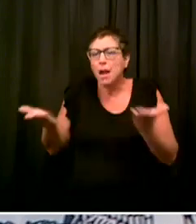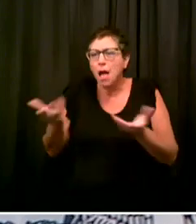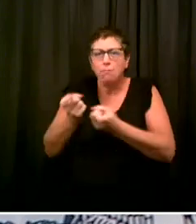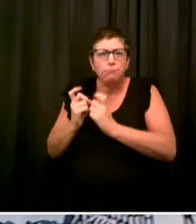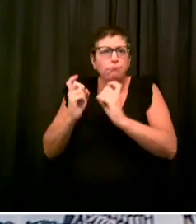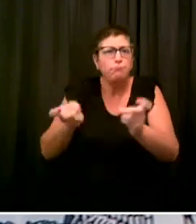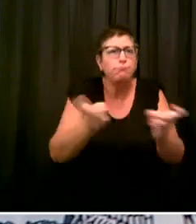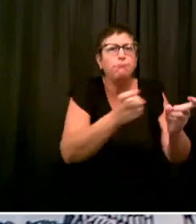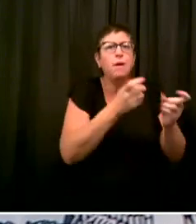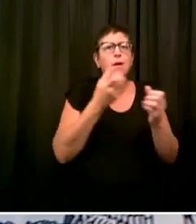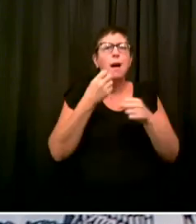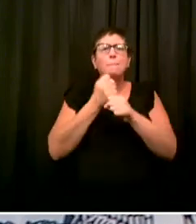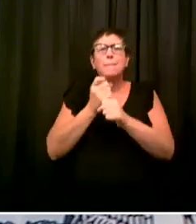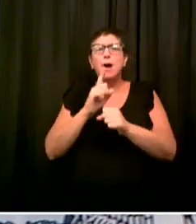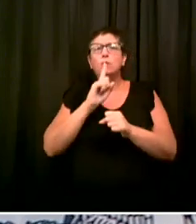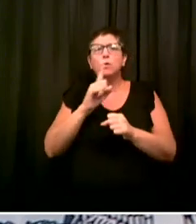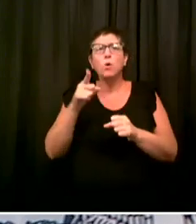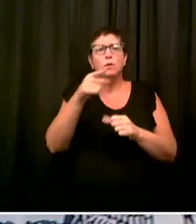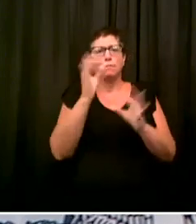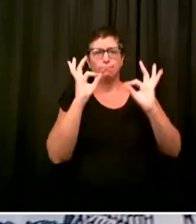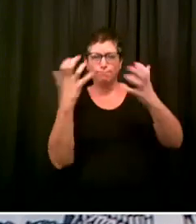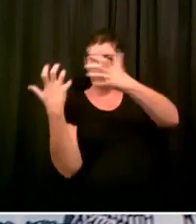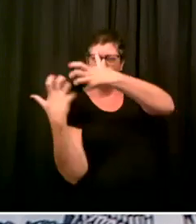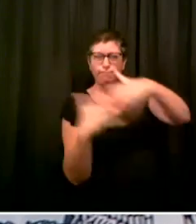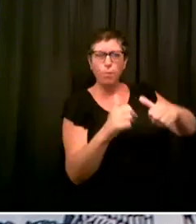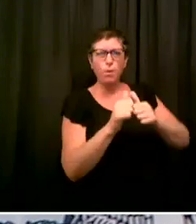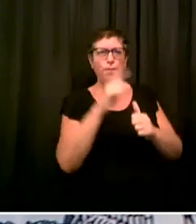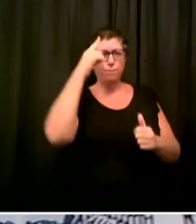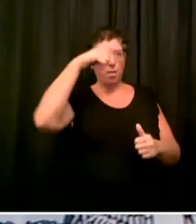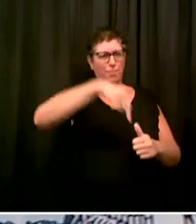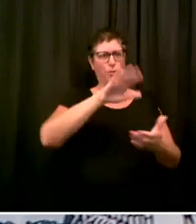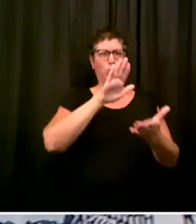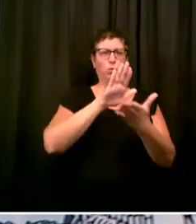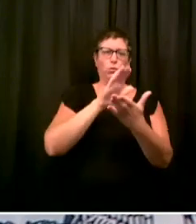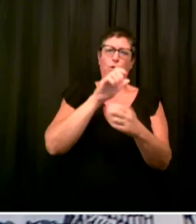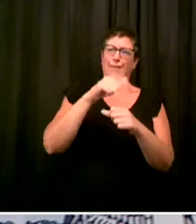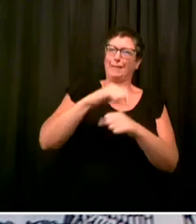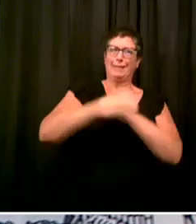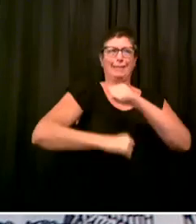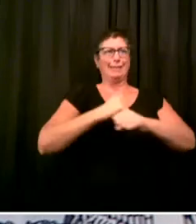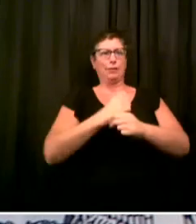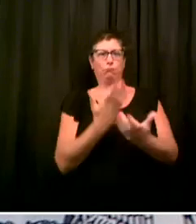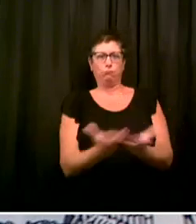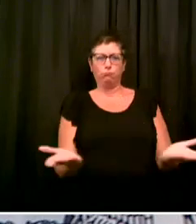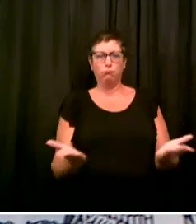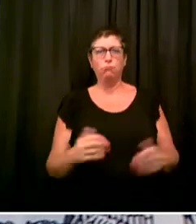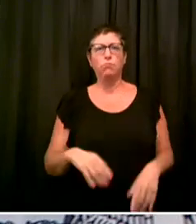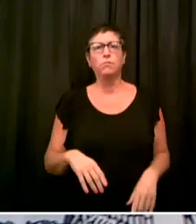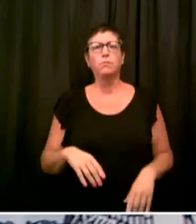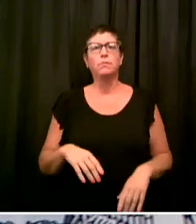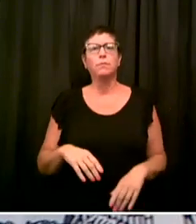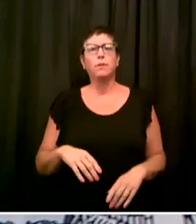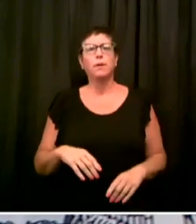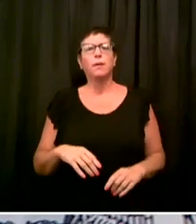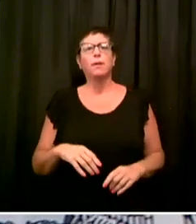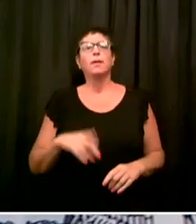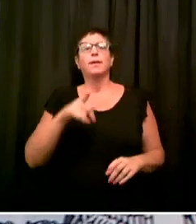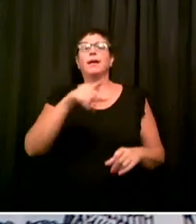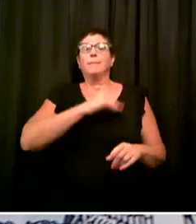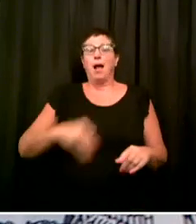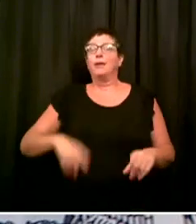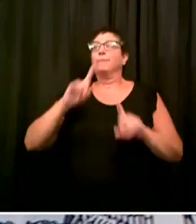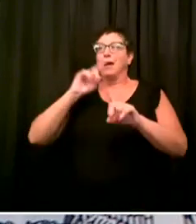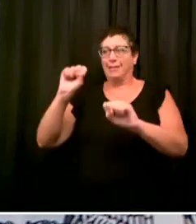thought about. I'm going to turn to the Chancellor with simply this introduction that, one, a lot of what you'd need to do really